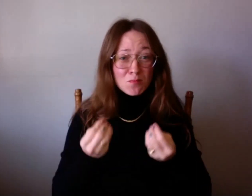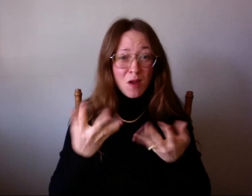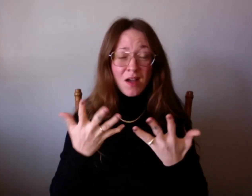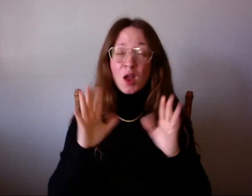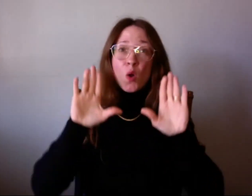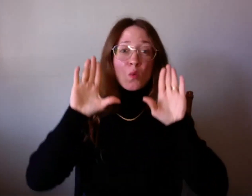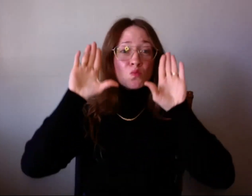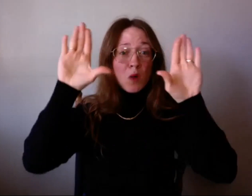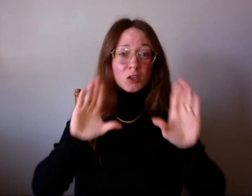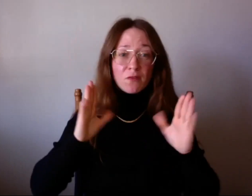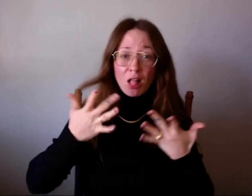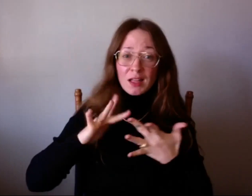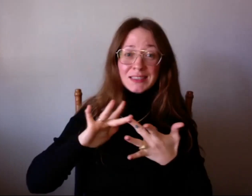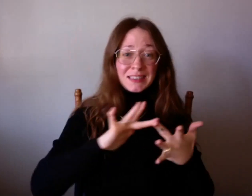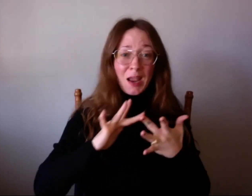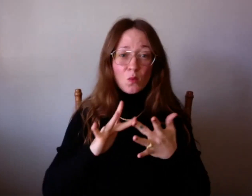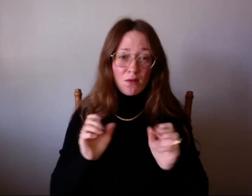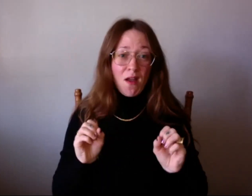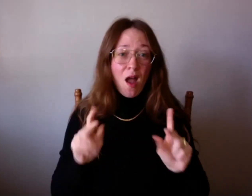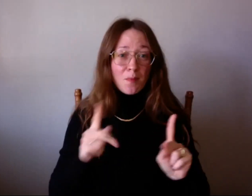networking opportunity for us all.